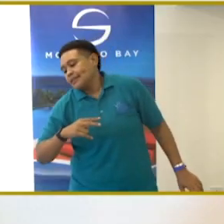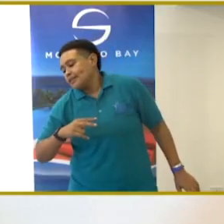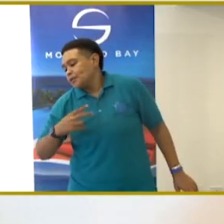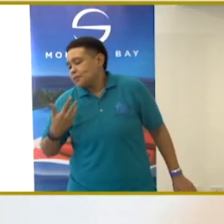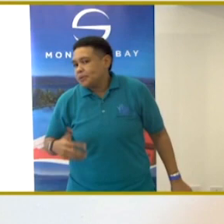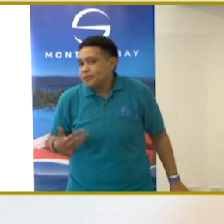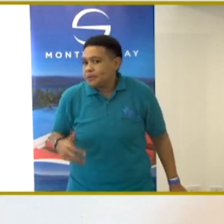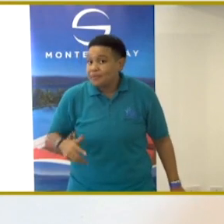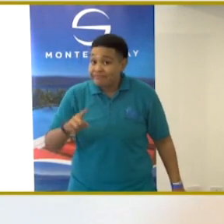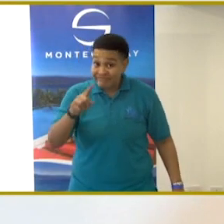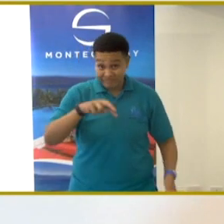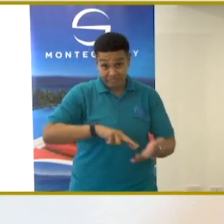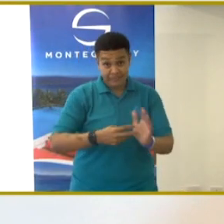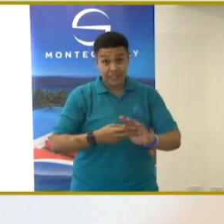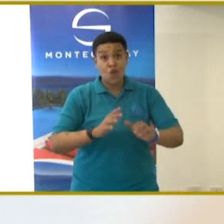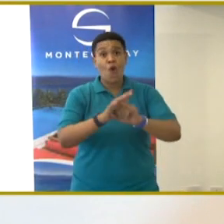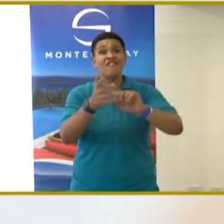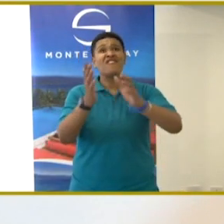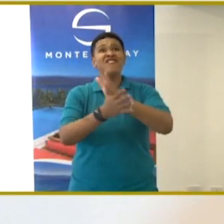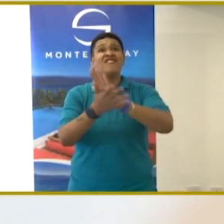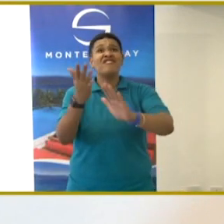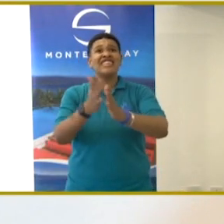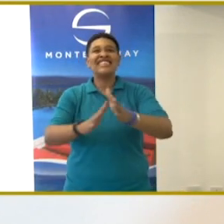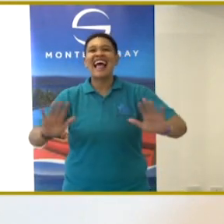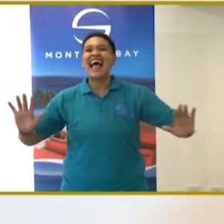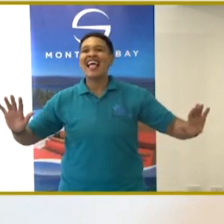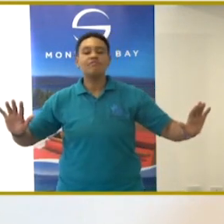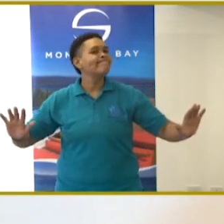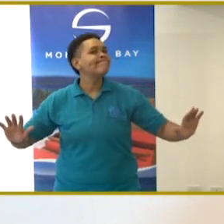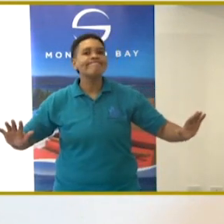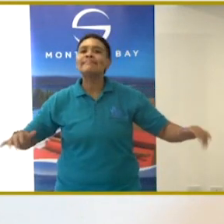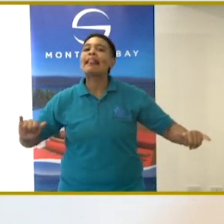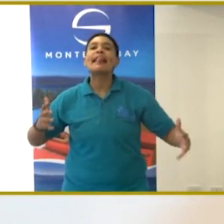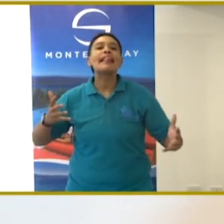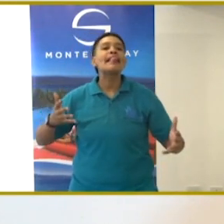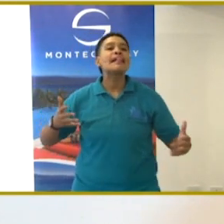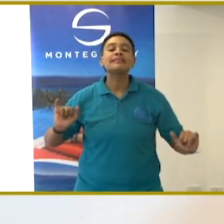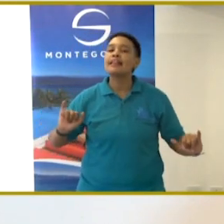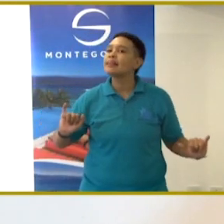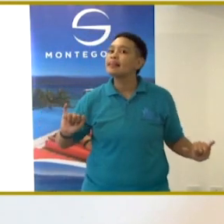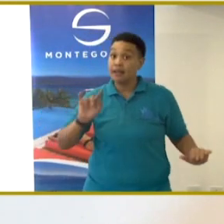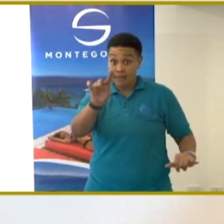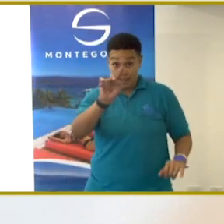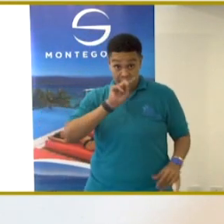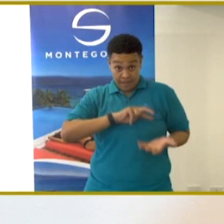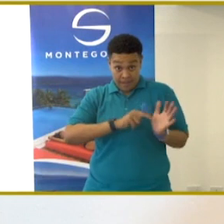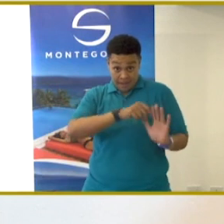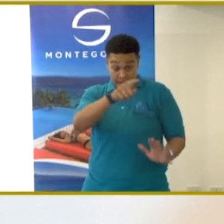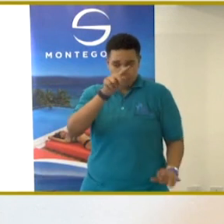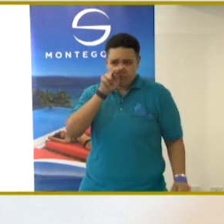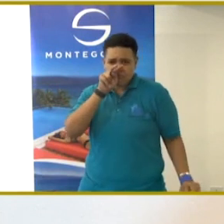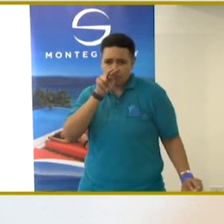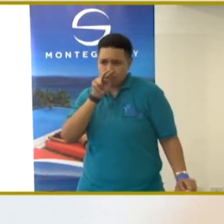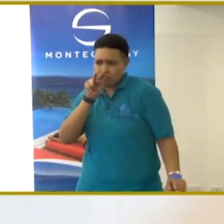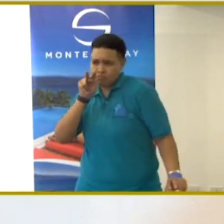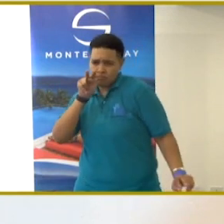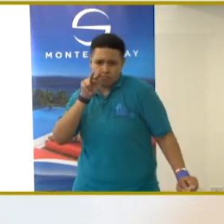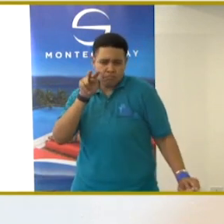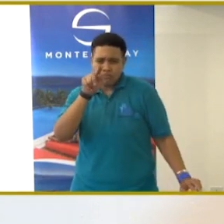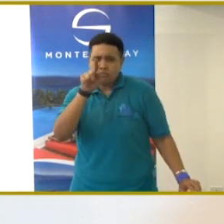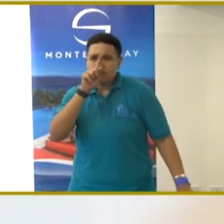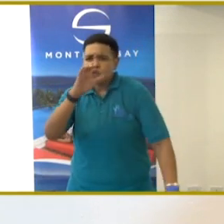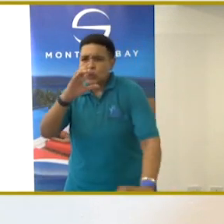COVID is still out there, requiring continued vigilance in our national response to the disease, including the strict adherence